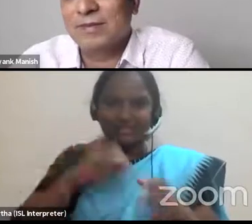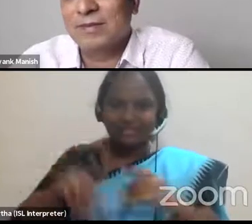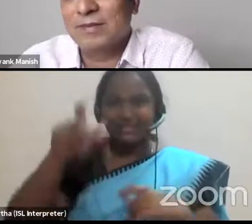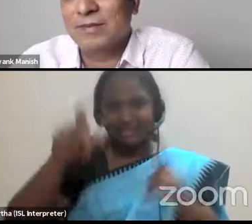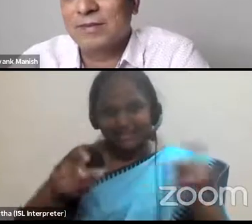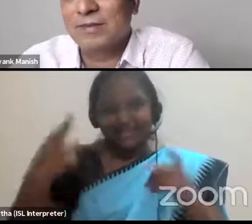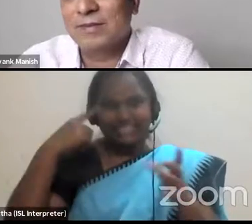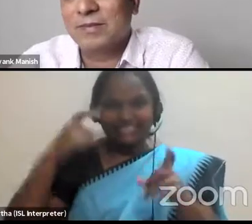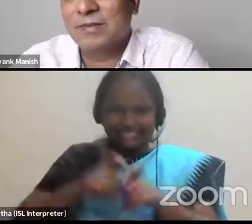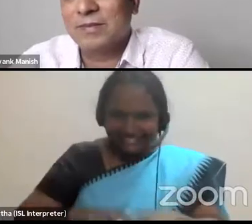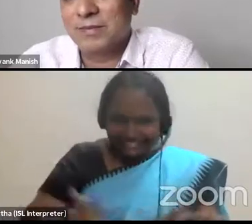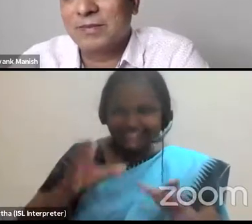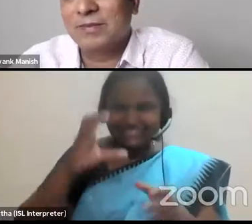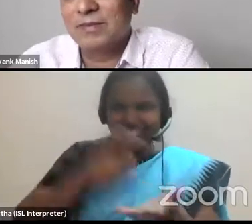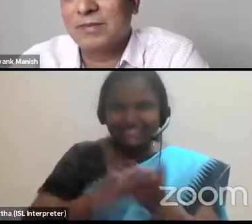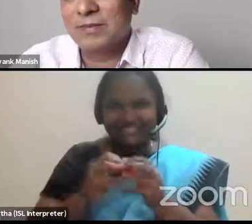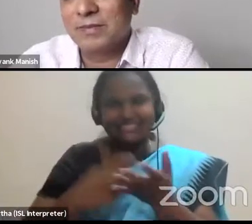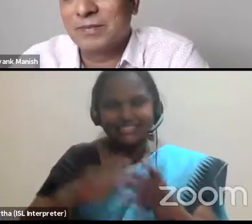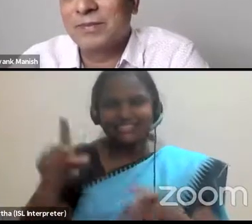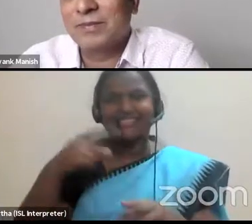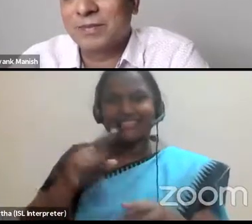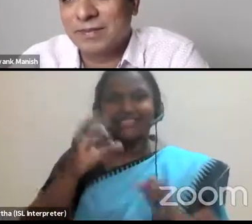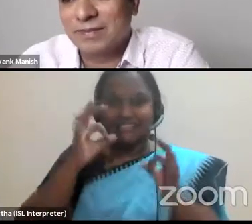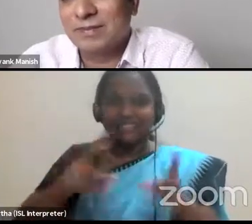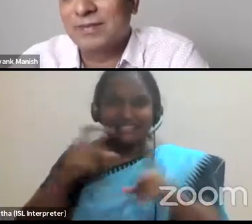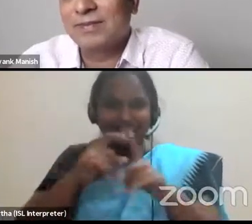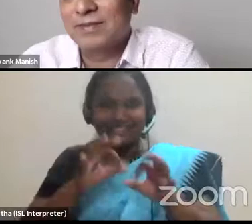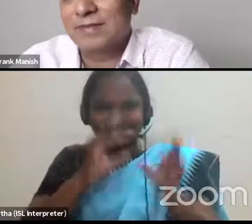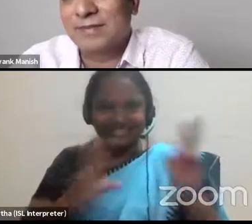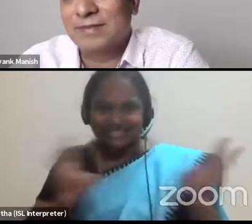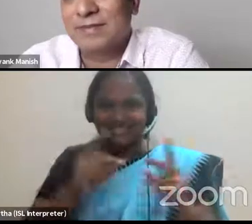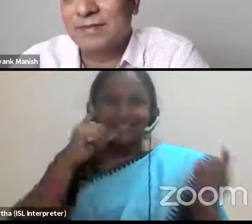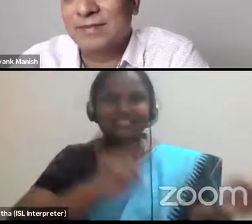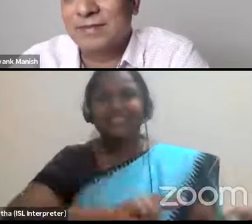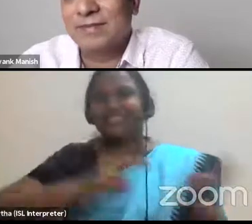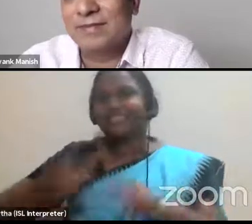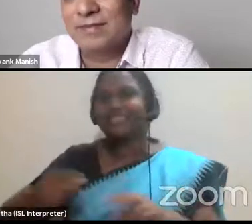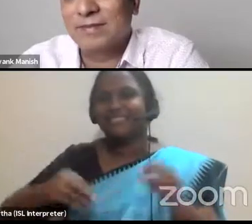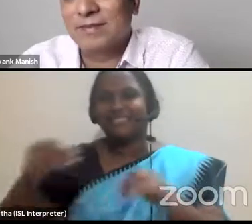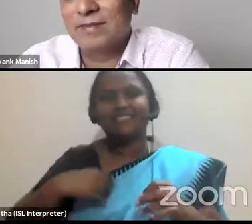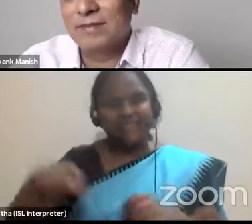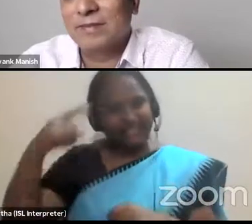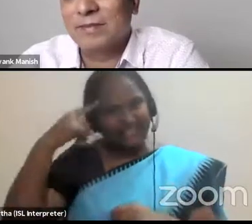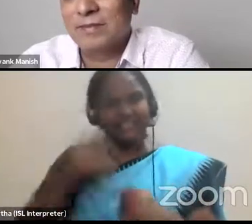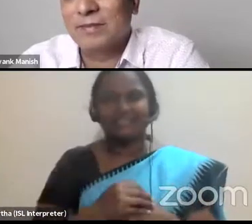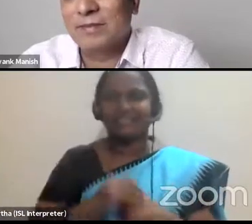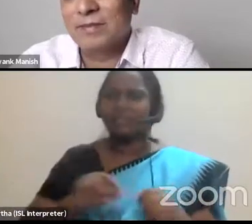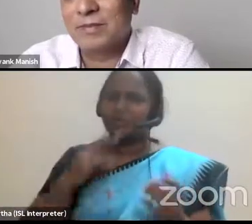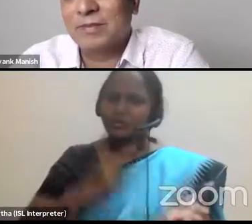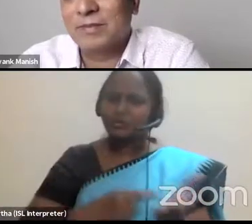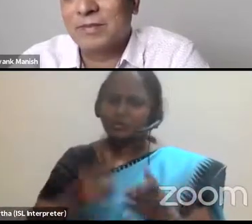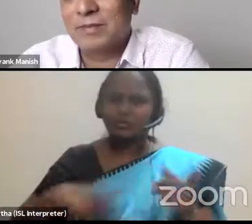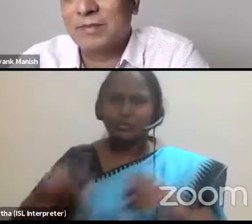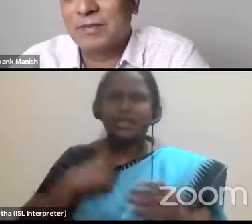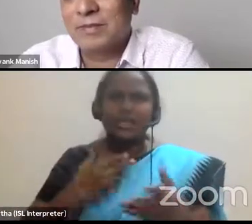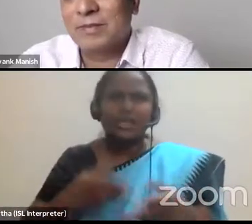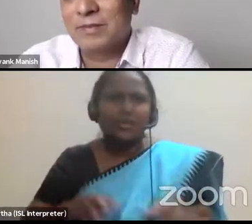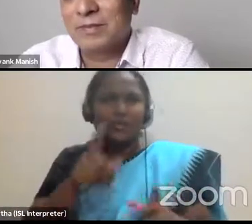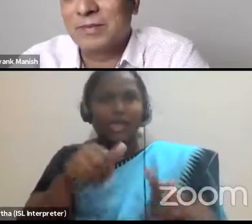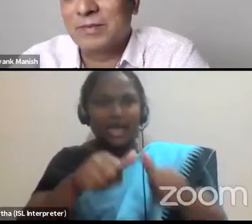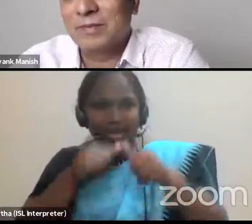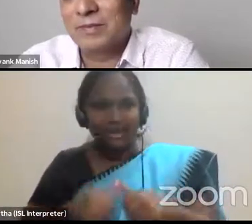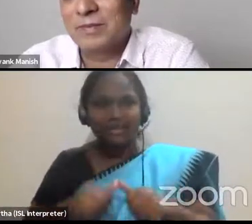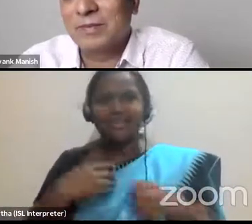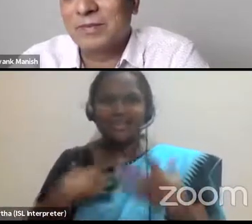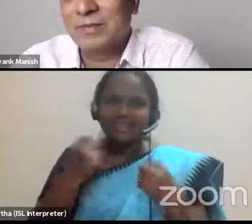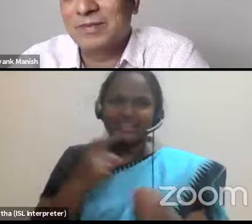the digital persona, right? The actual persona that the digital persona is projecting. I think that's absolutely true. And I love the way he answered, I'm